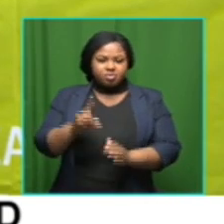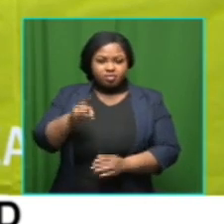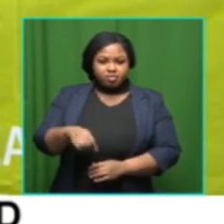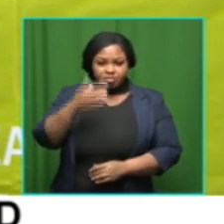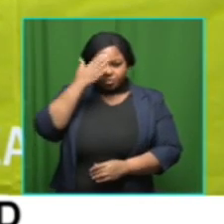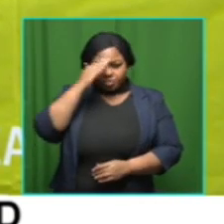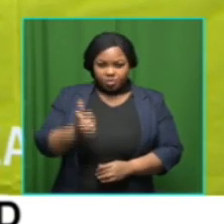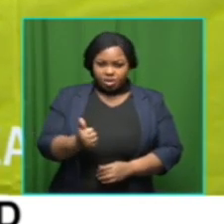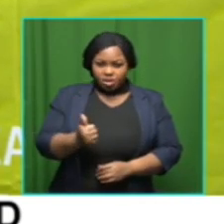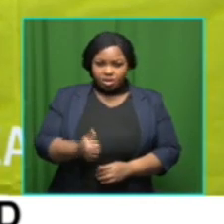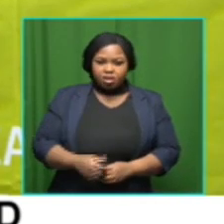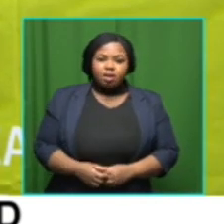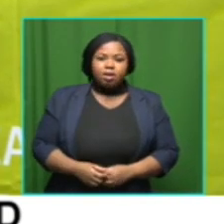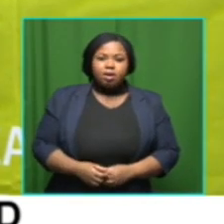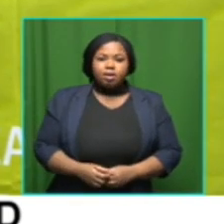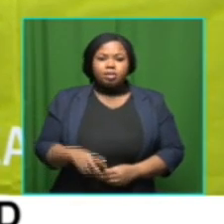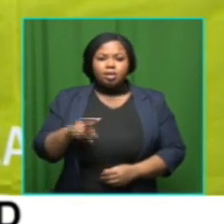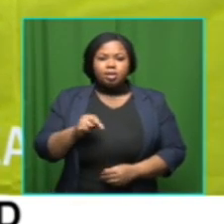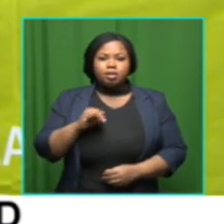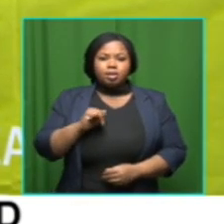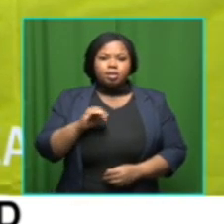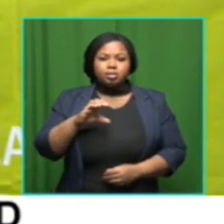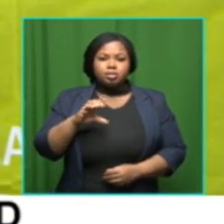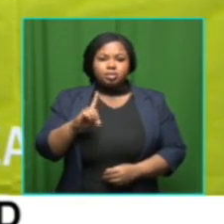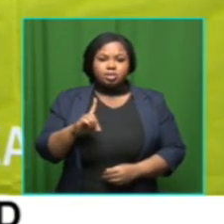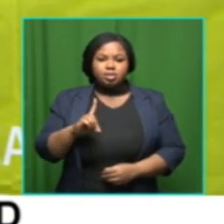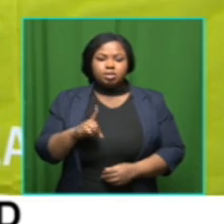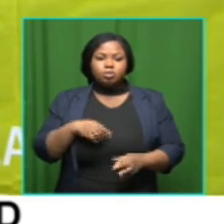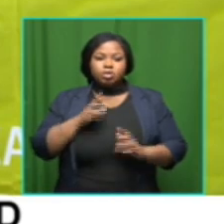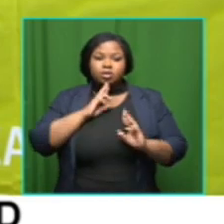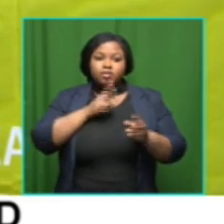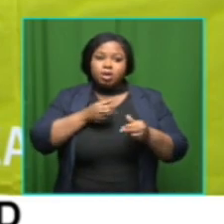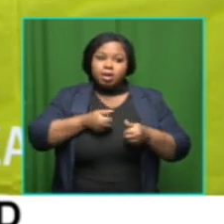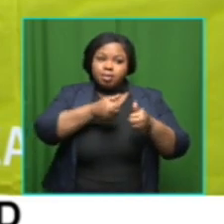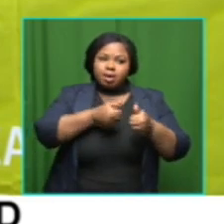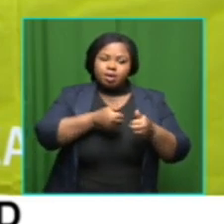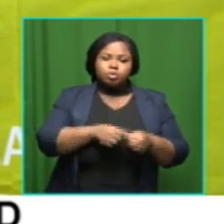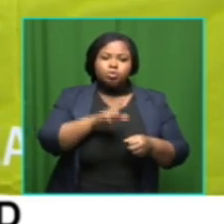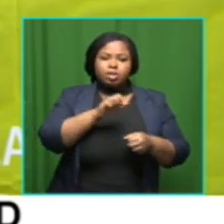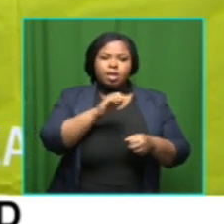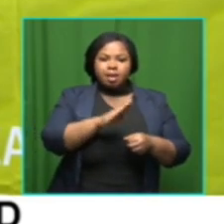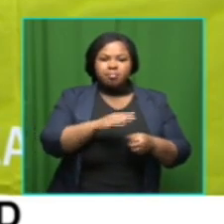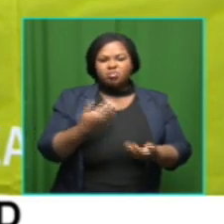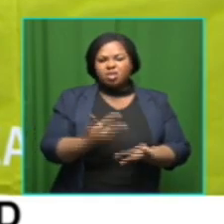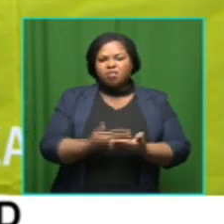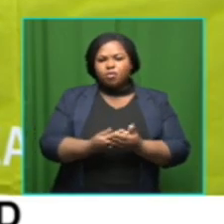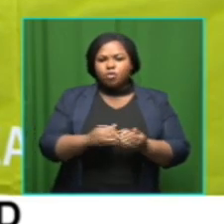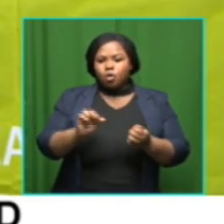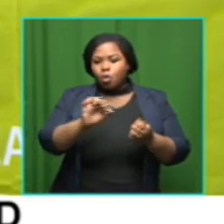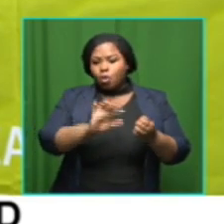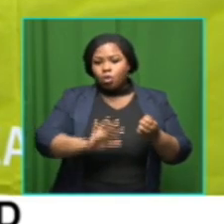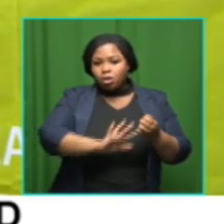that we still have our NICT as a reference laboratory that remains available for the rest of the